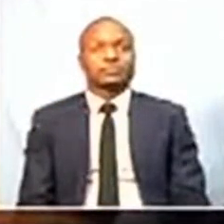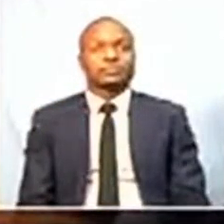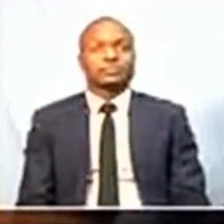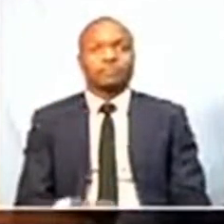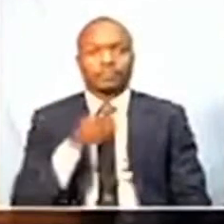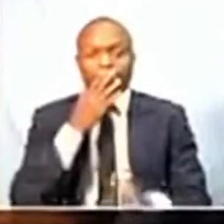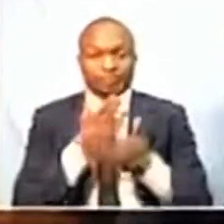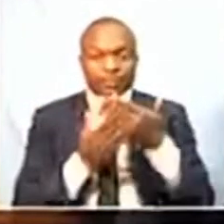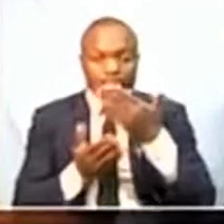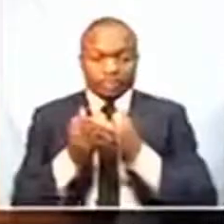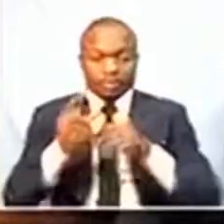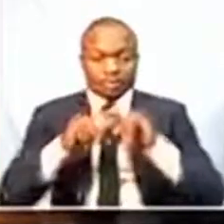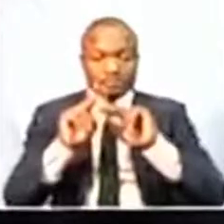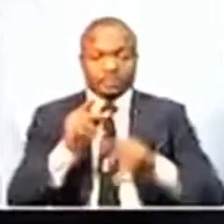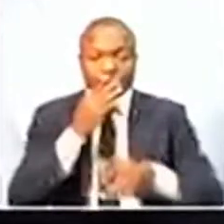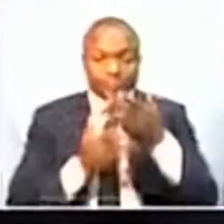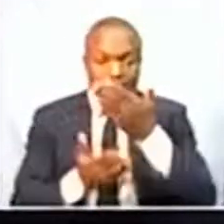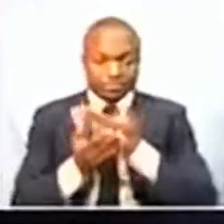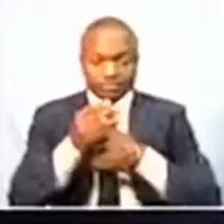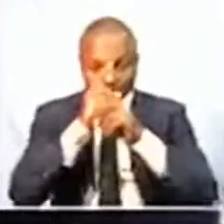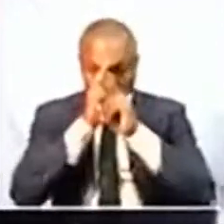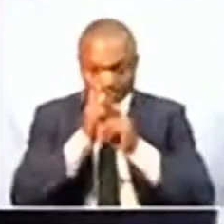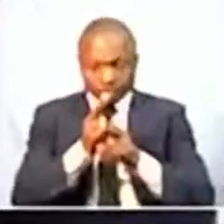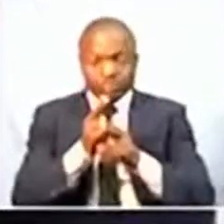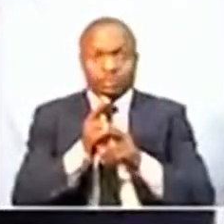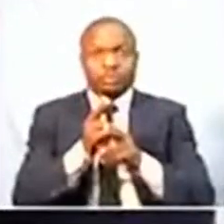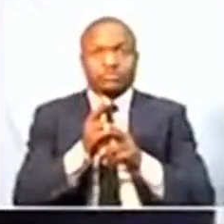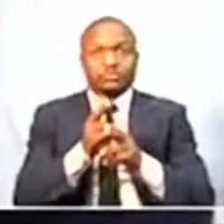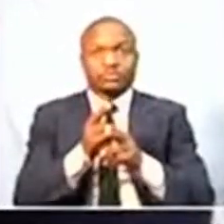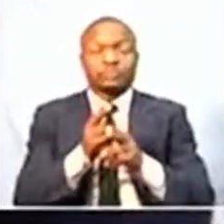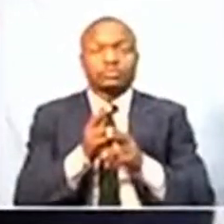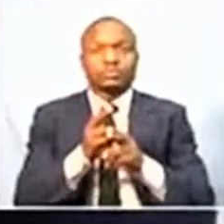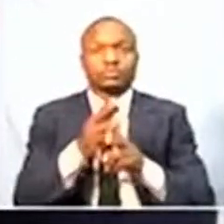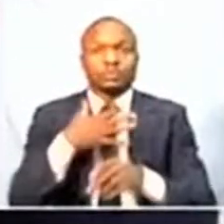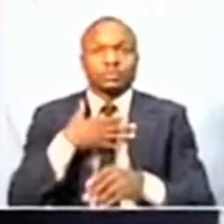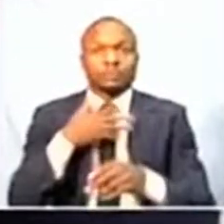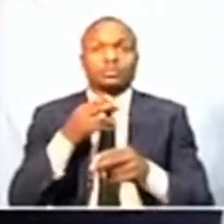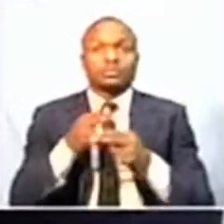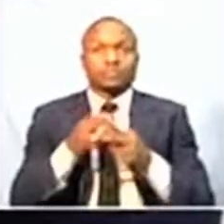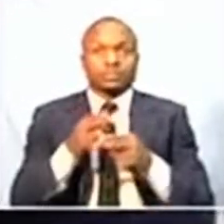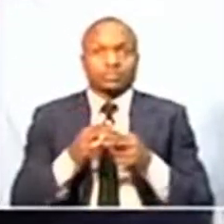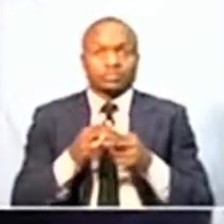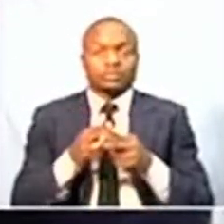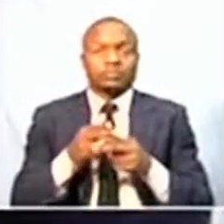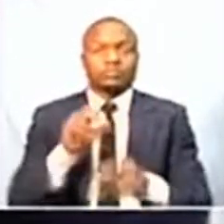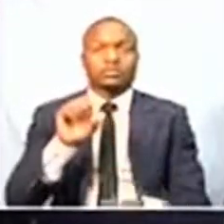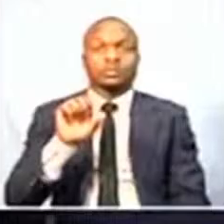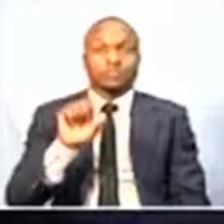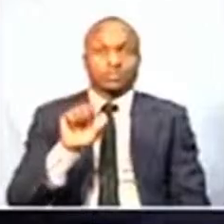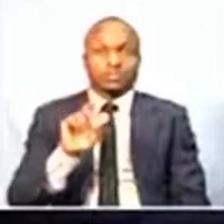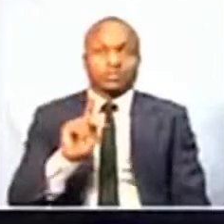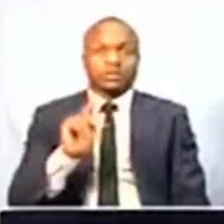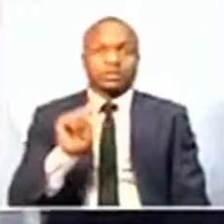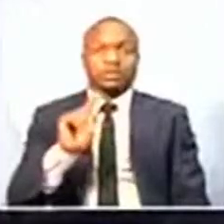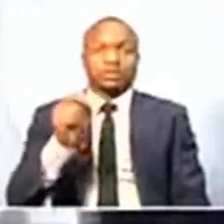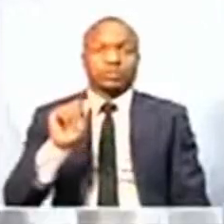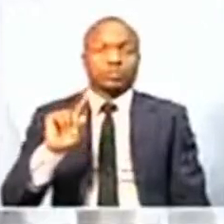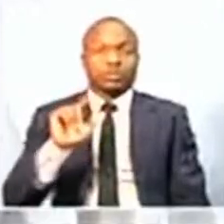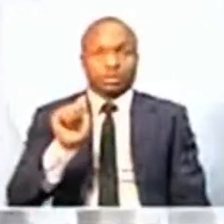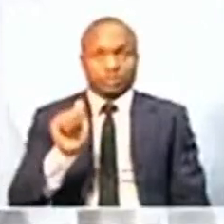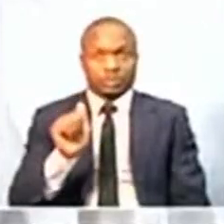Good morning, Chair. Good morning, Honorables. My name is Akatakula Savior. I'm the Director of Engineering.